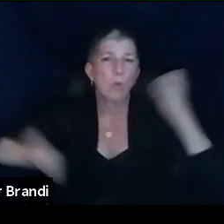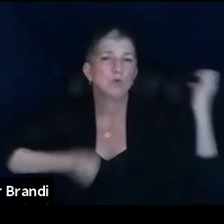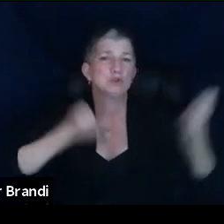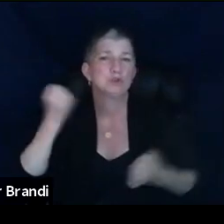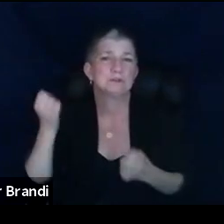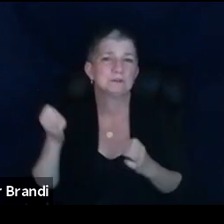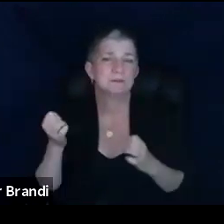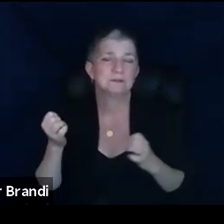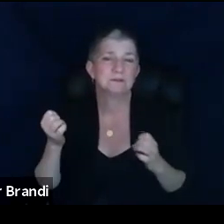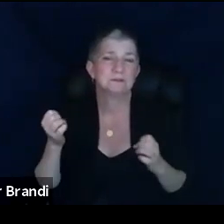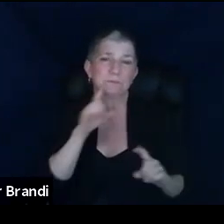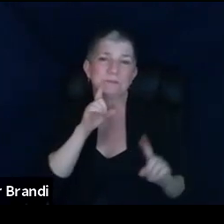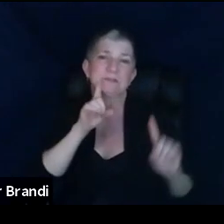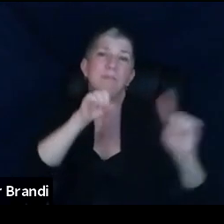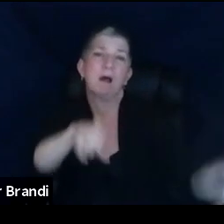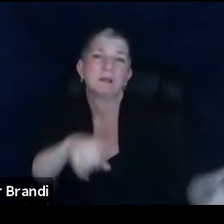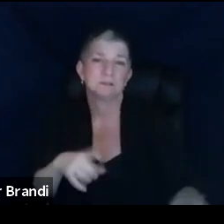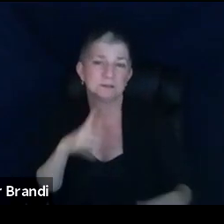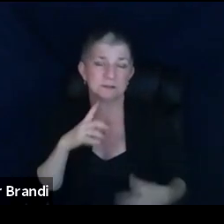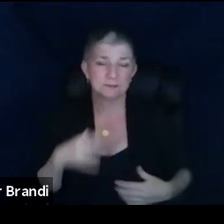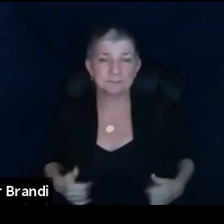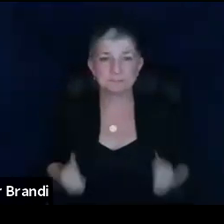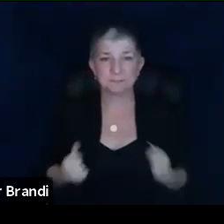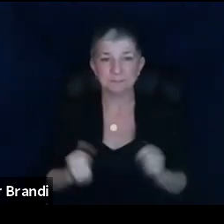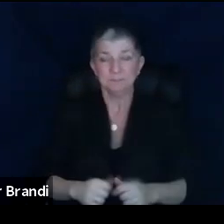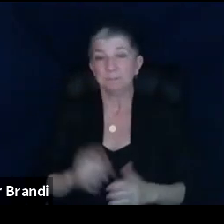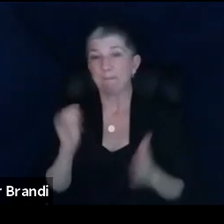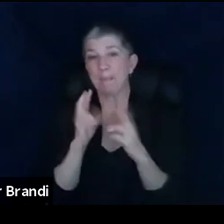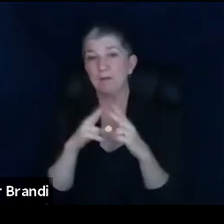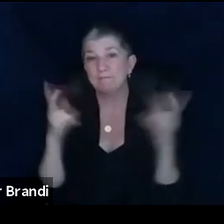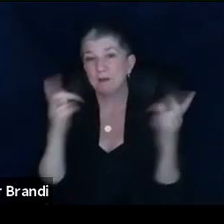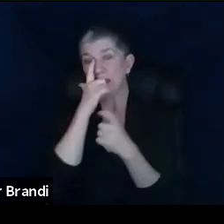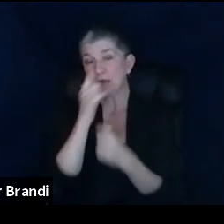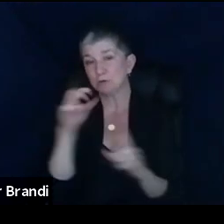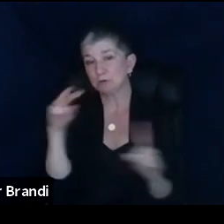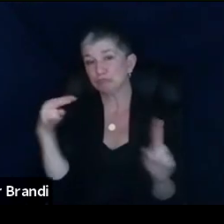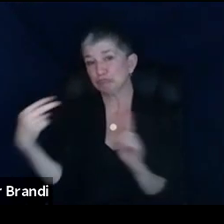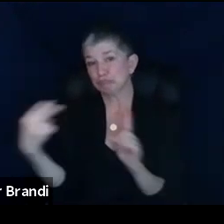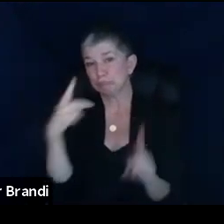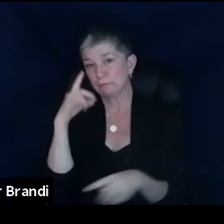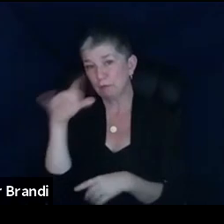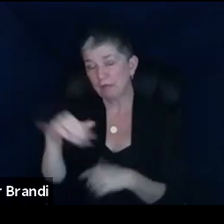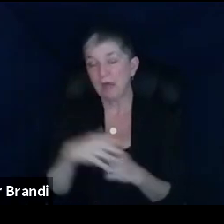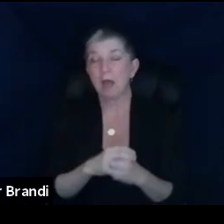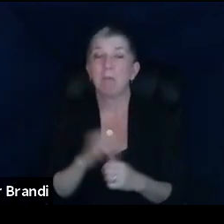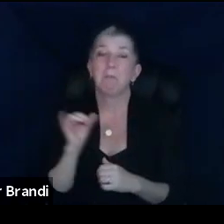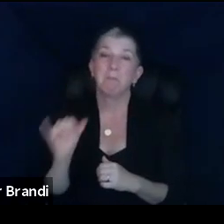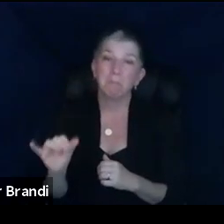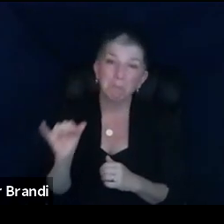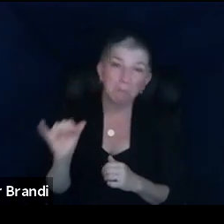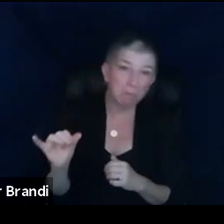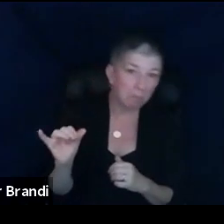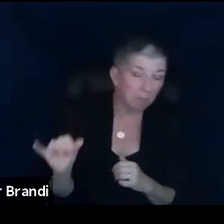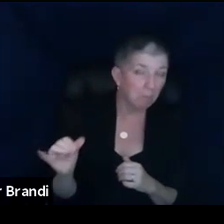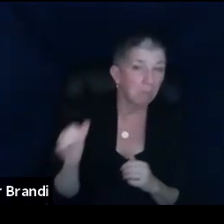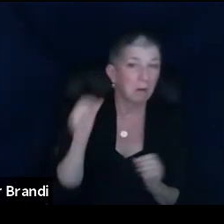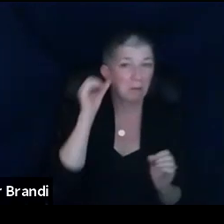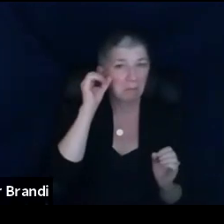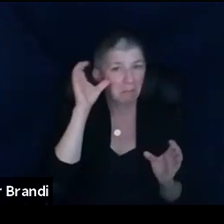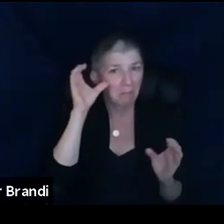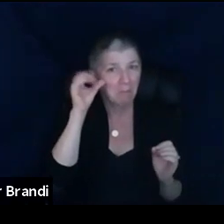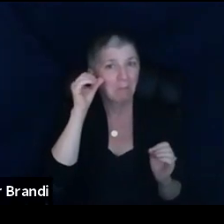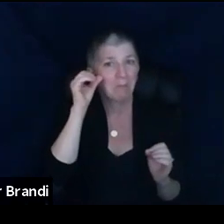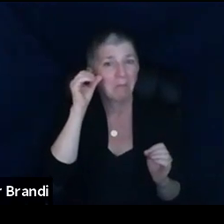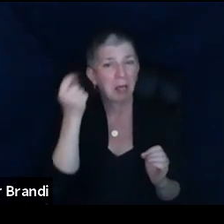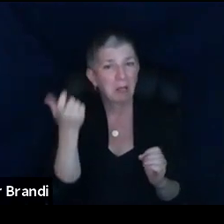emotional response. And that was a very interesting take on that. And it shocked me a little bit, but it